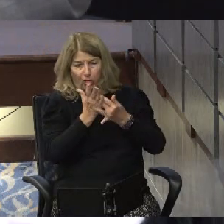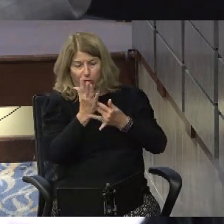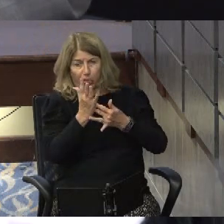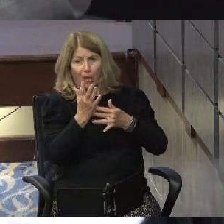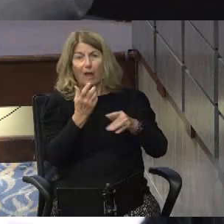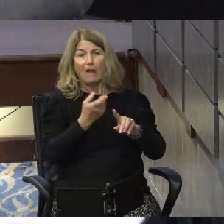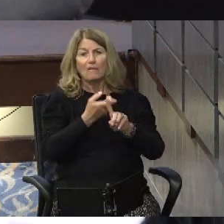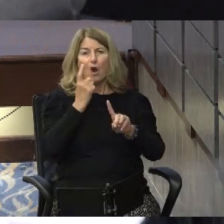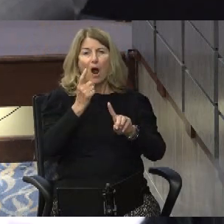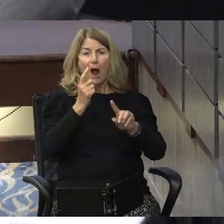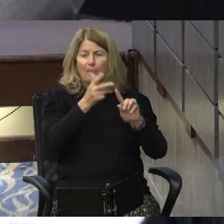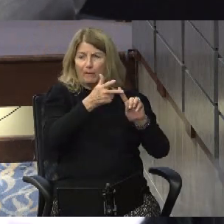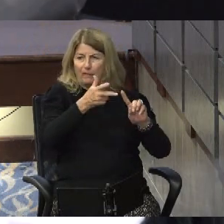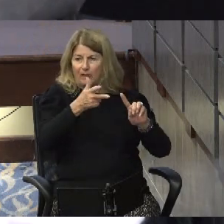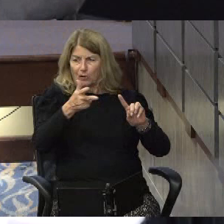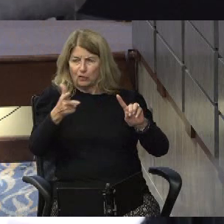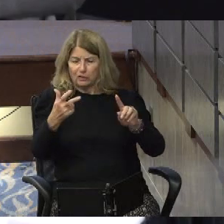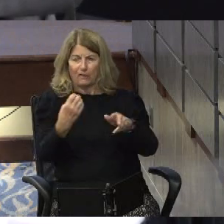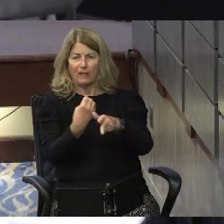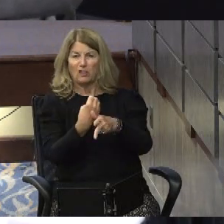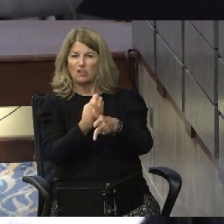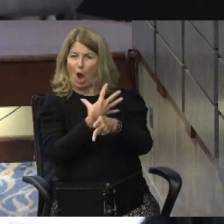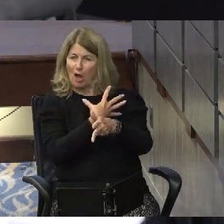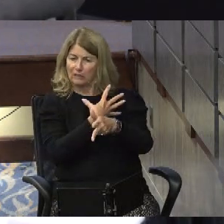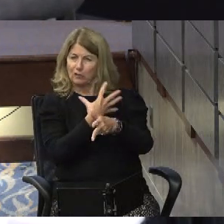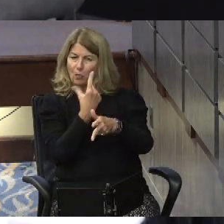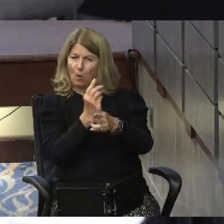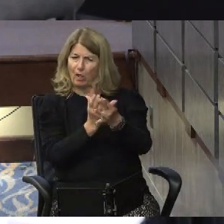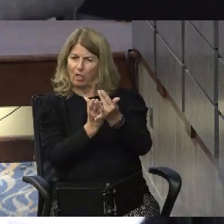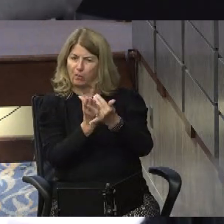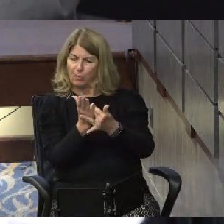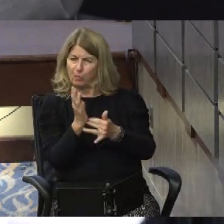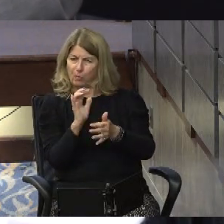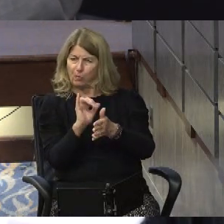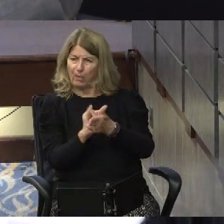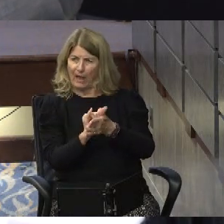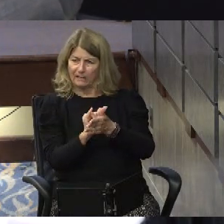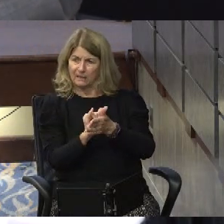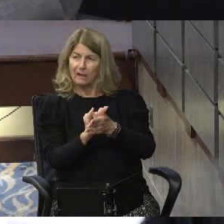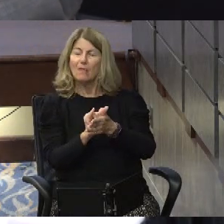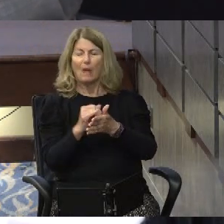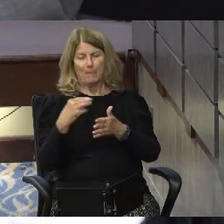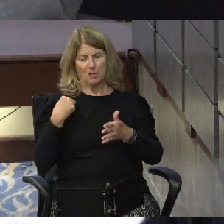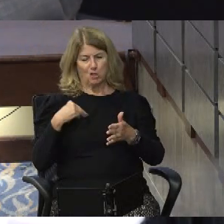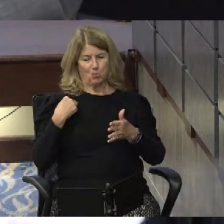know, from the exhaust of the vehicles. So the material